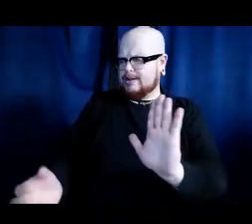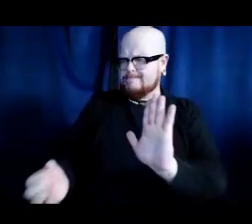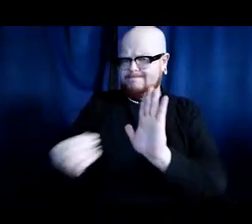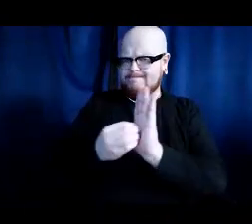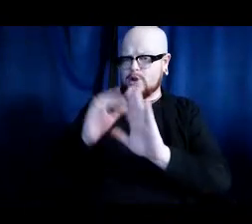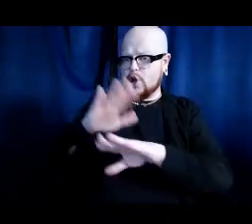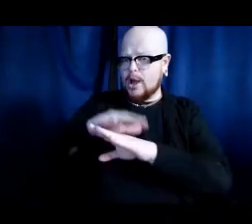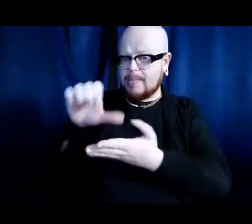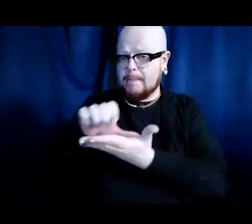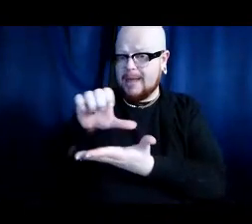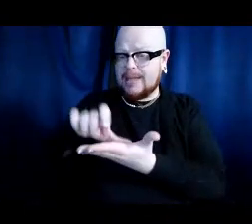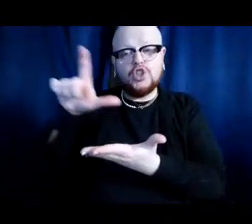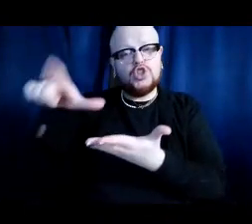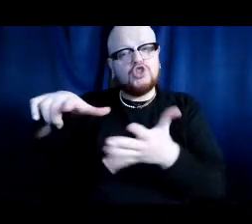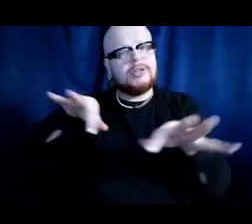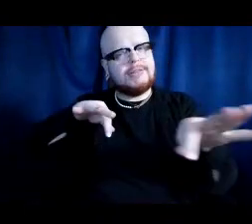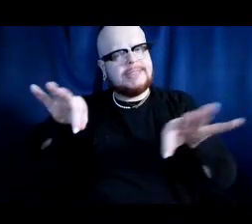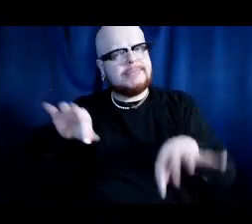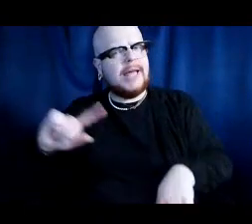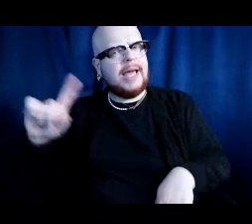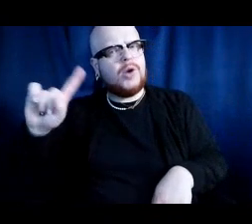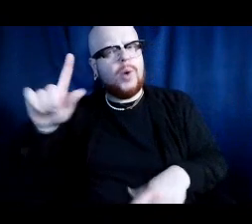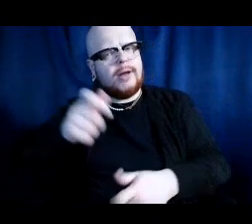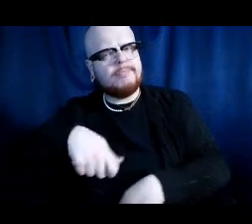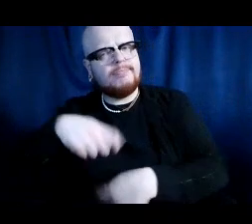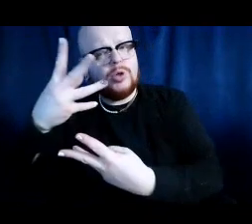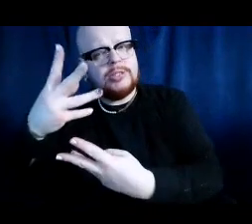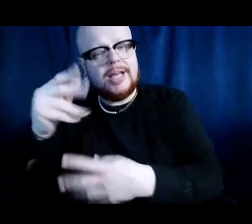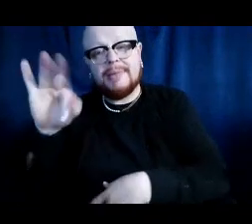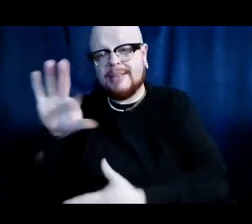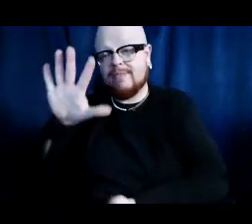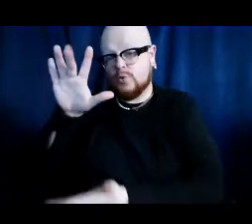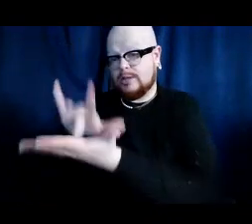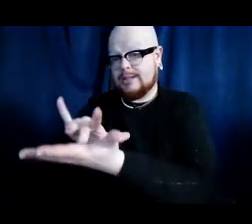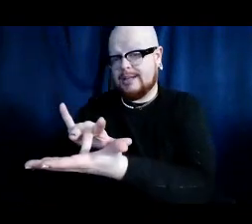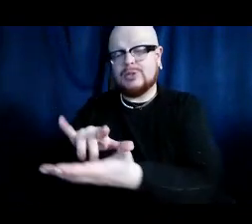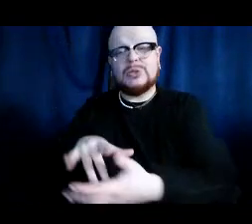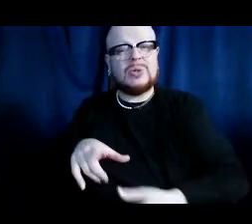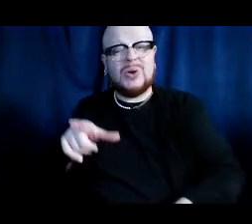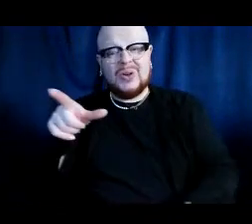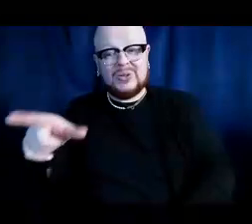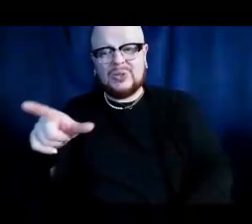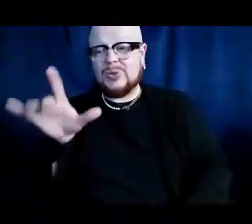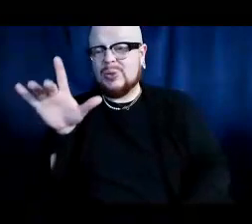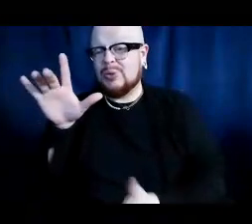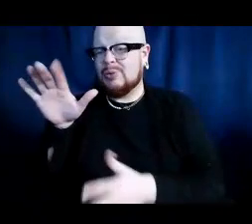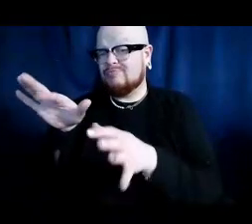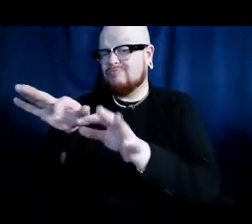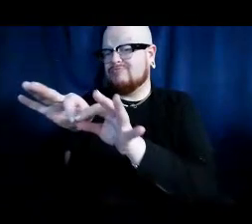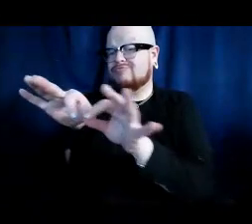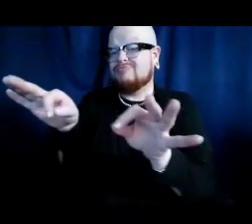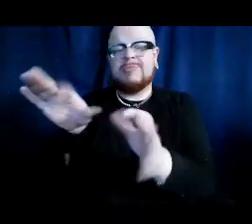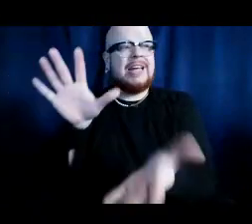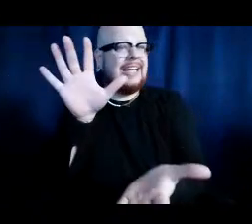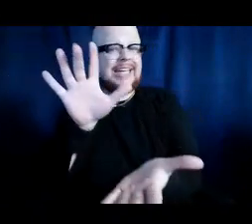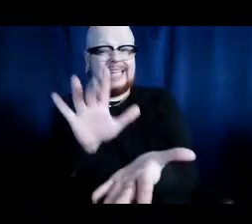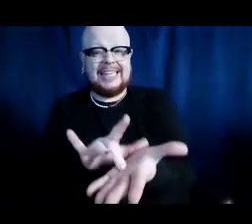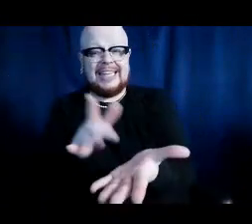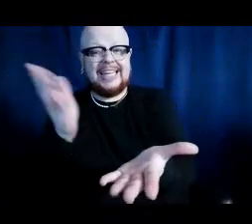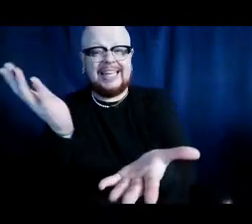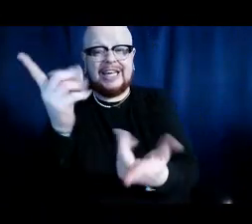when followed. And instead of a link saying, "click here to browse our selection of cupcakes," it can be shortened to "browse